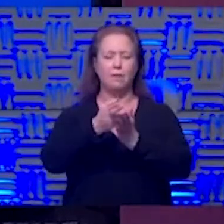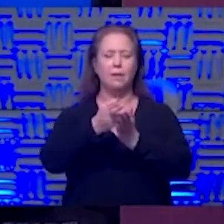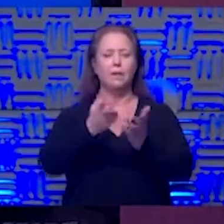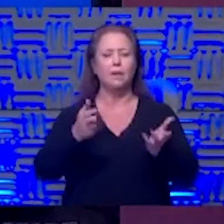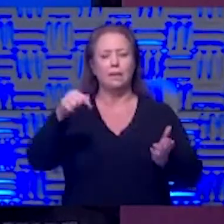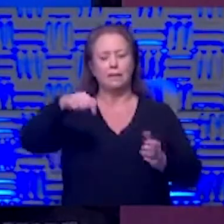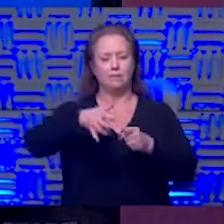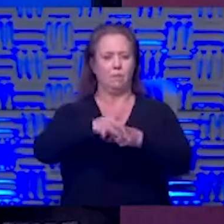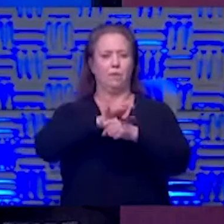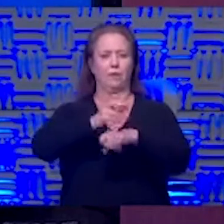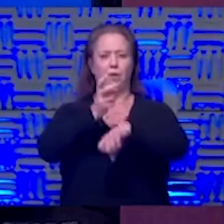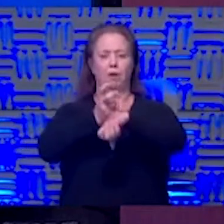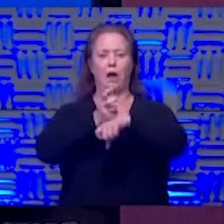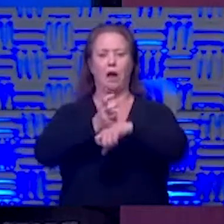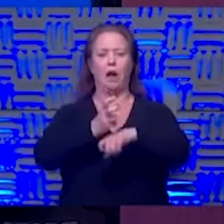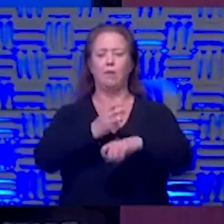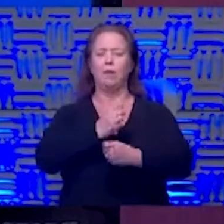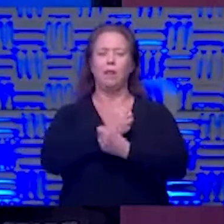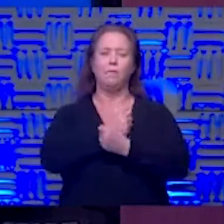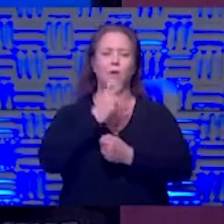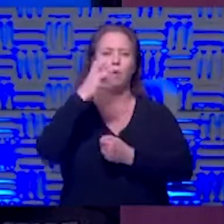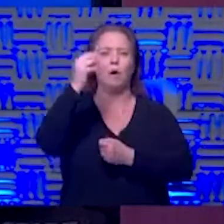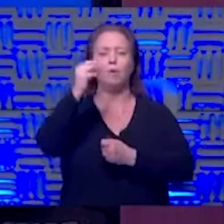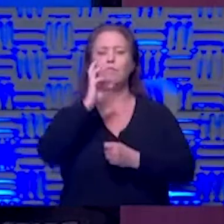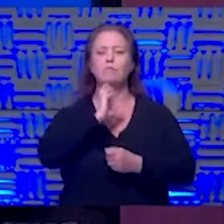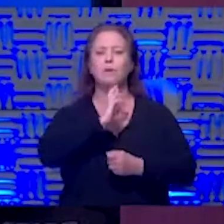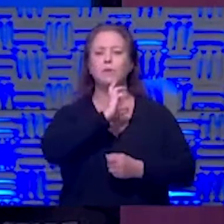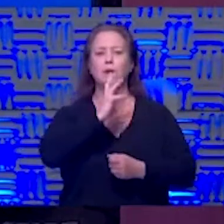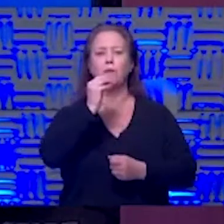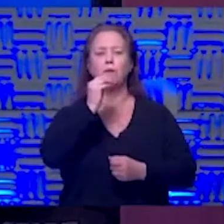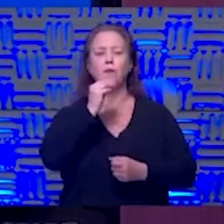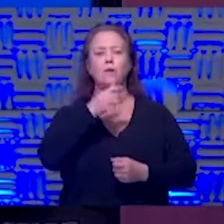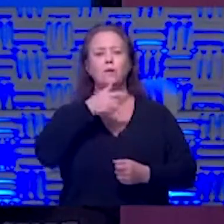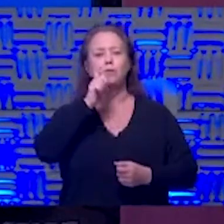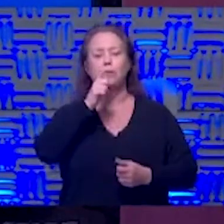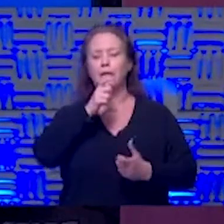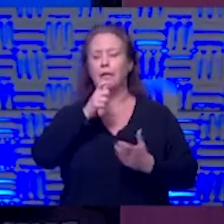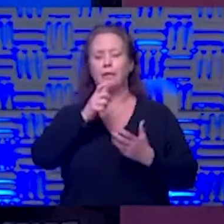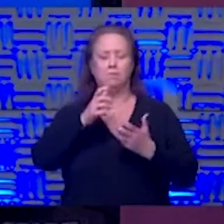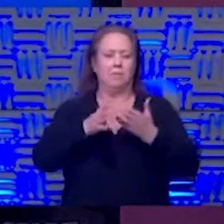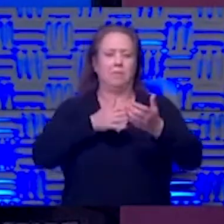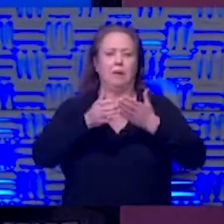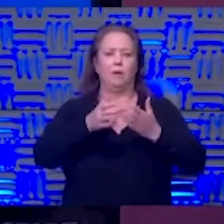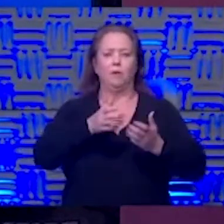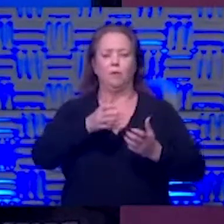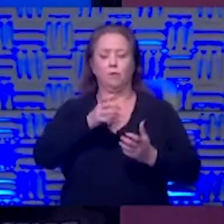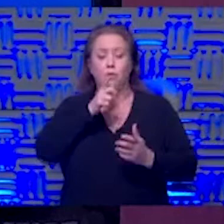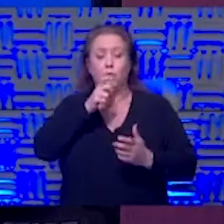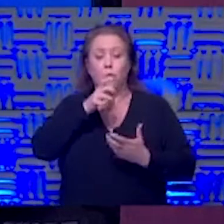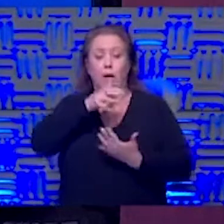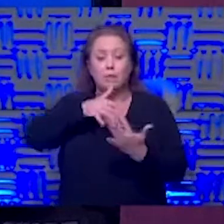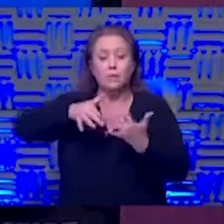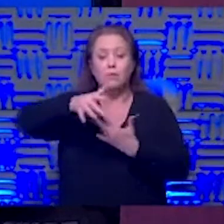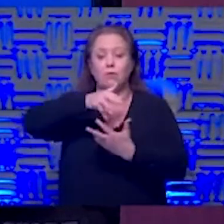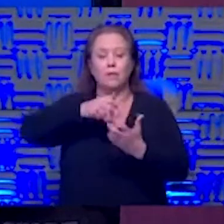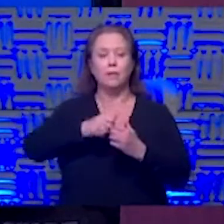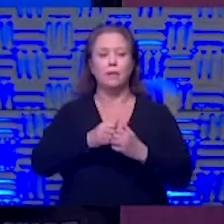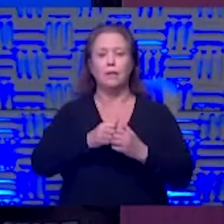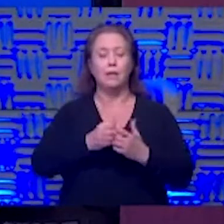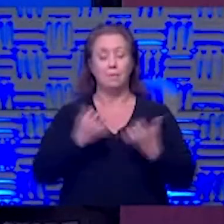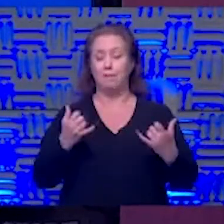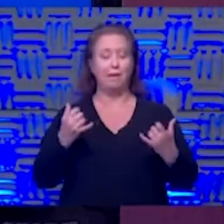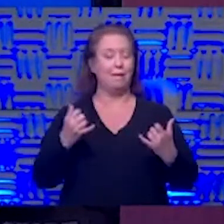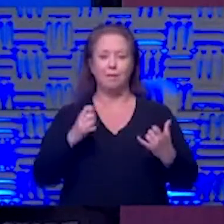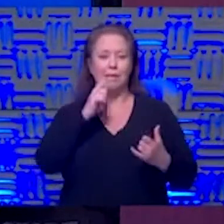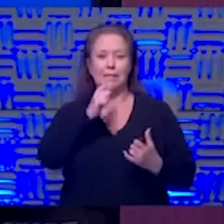look you know i would love to be able to run out to the restaurant and have a drink or not have to worry about who i socialize with and things like that but that's that's just not where we